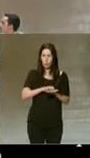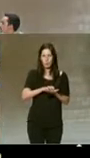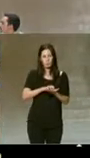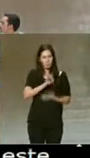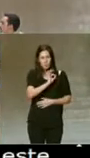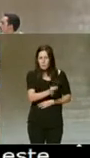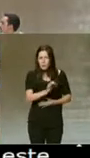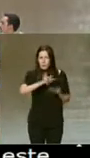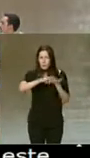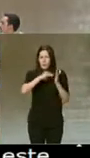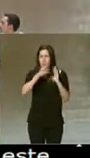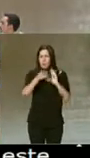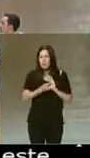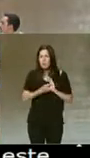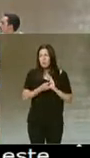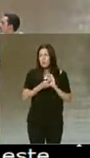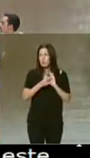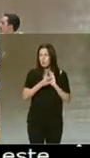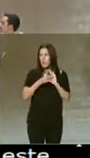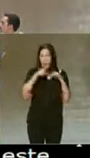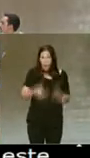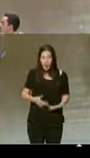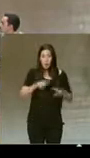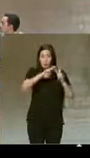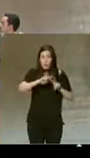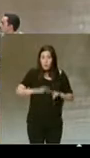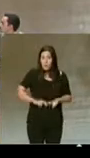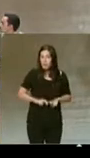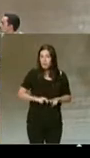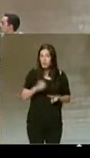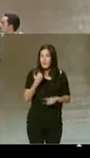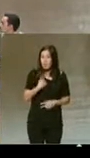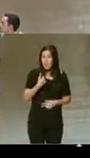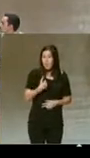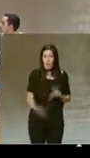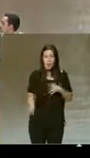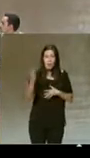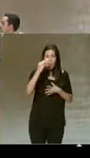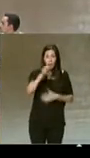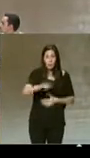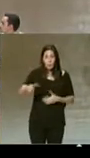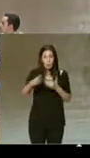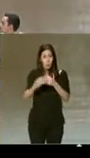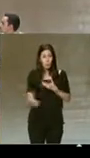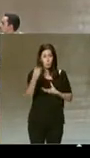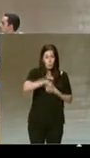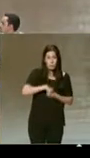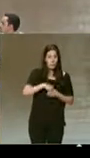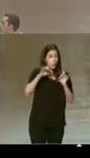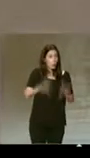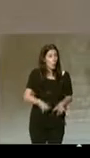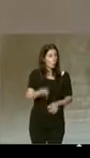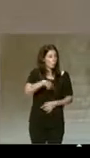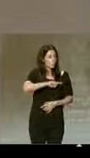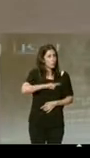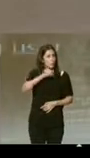concerns or reservations. Are the technologies incorporating users in reality the way